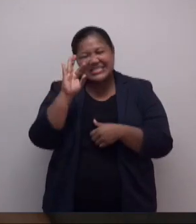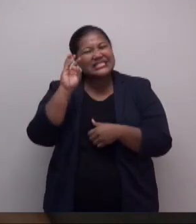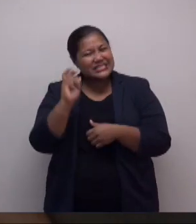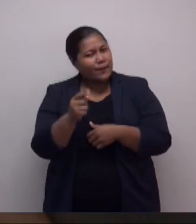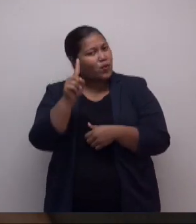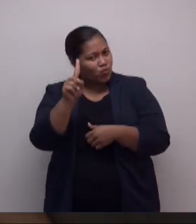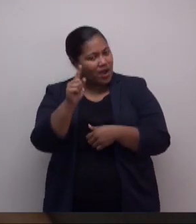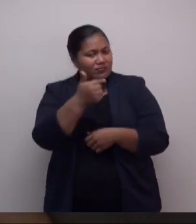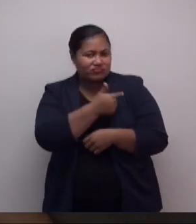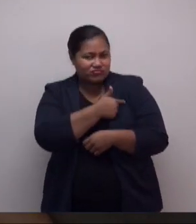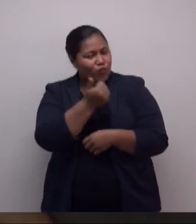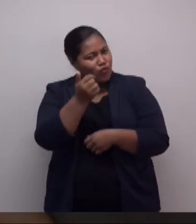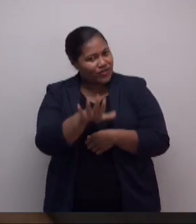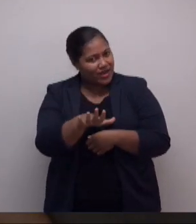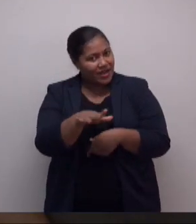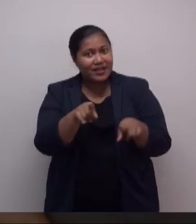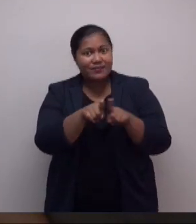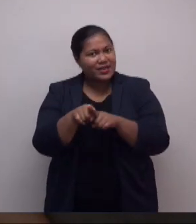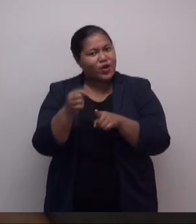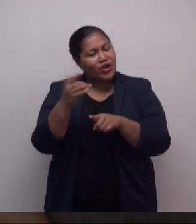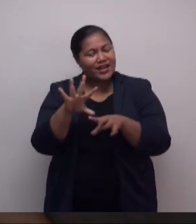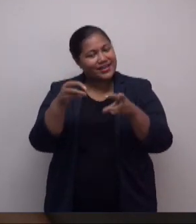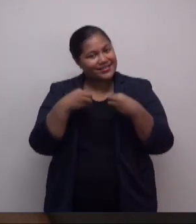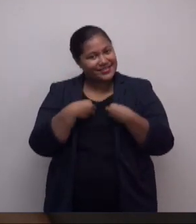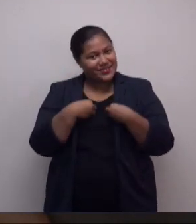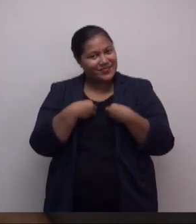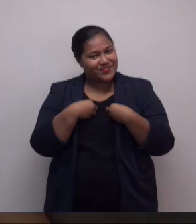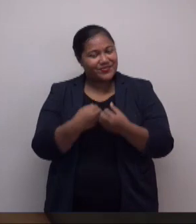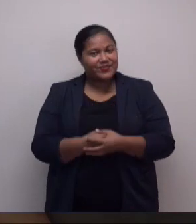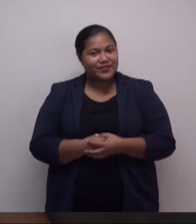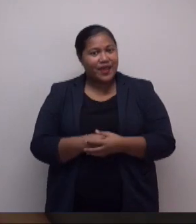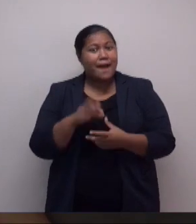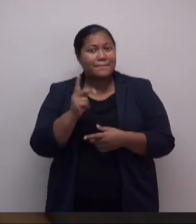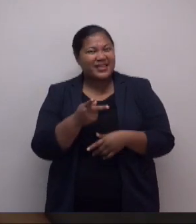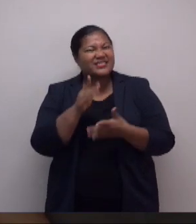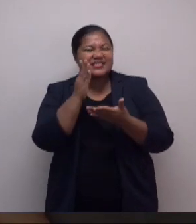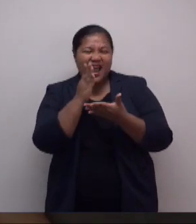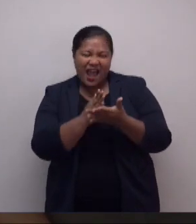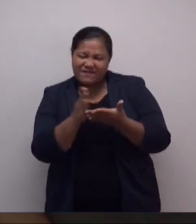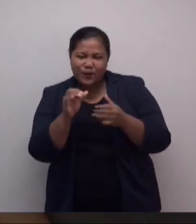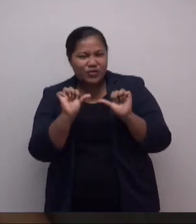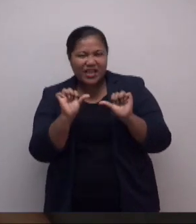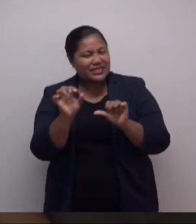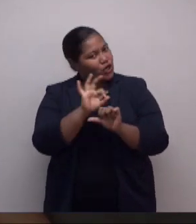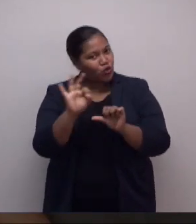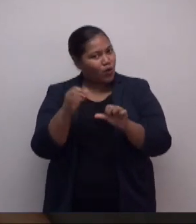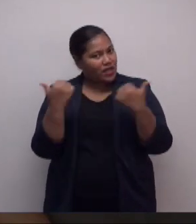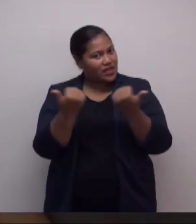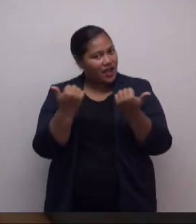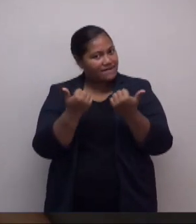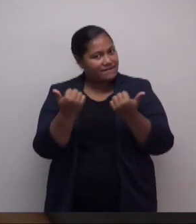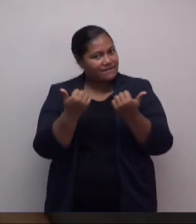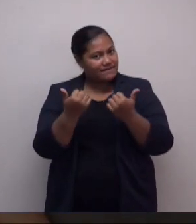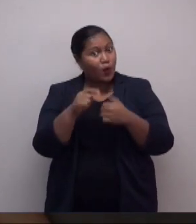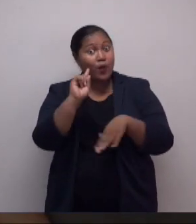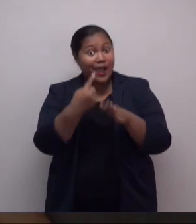vaccinated, meaning they have only received one dose, and partial protection is not enough. Our mission is